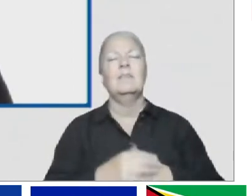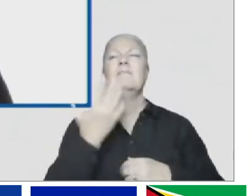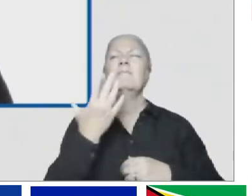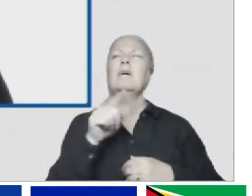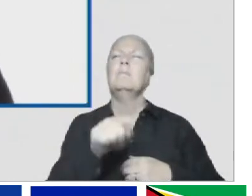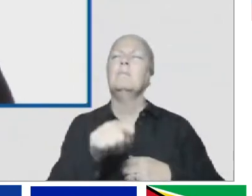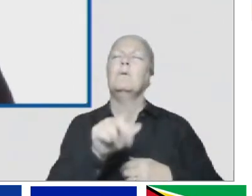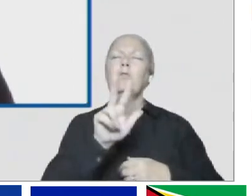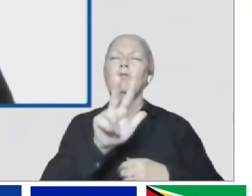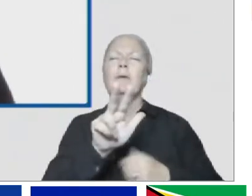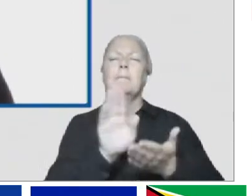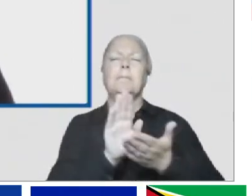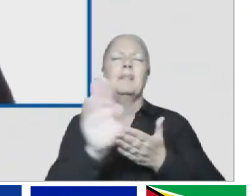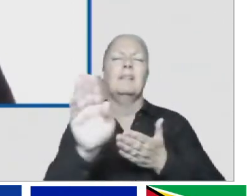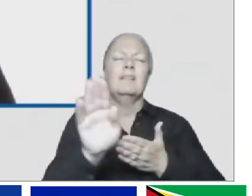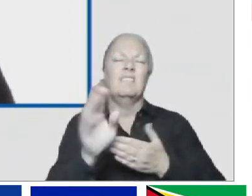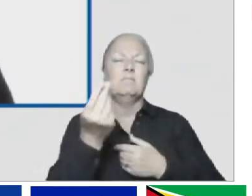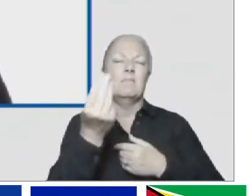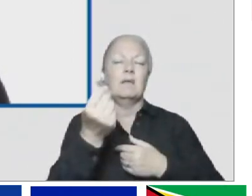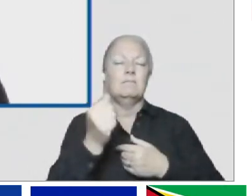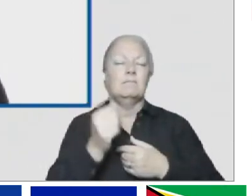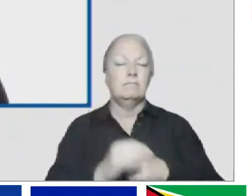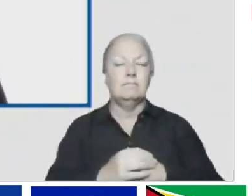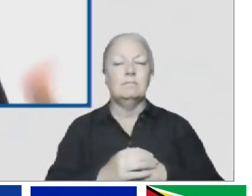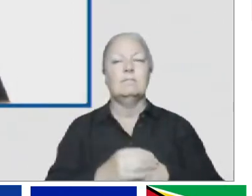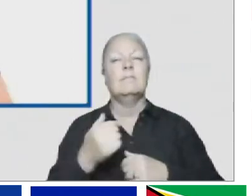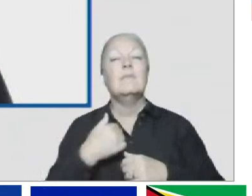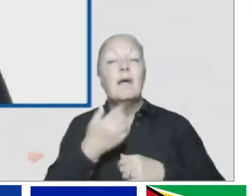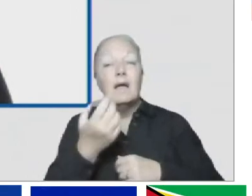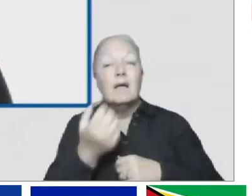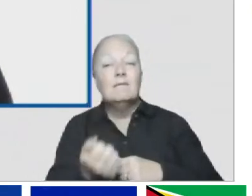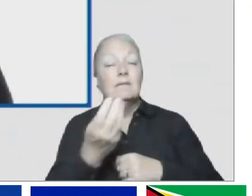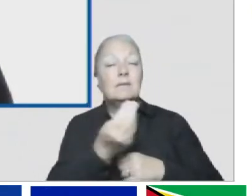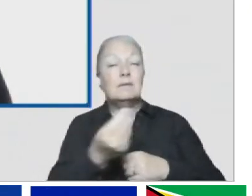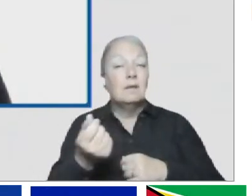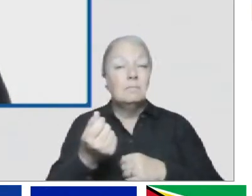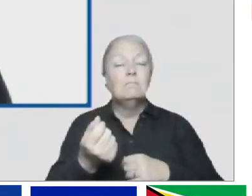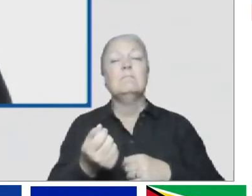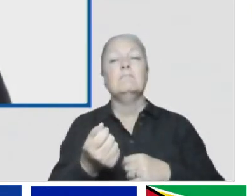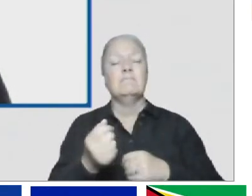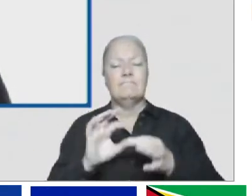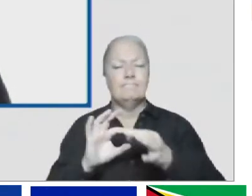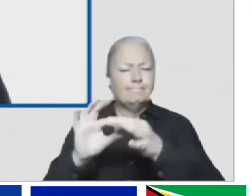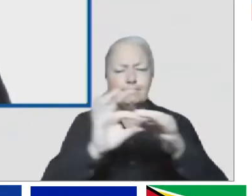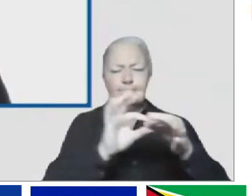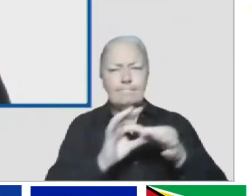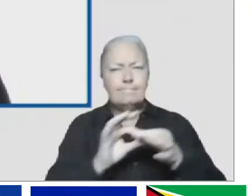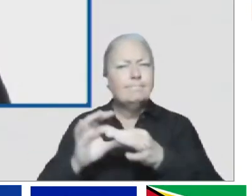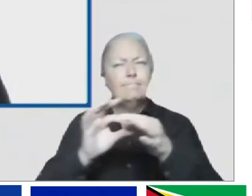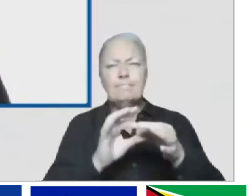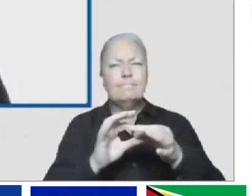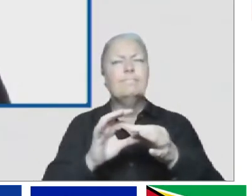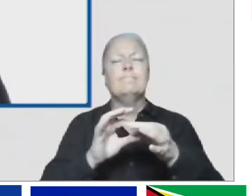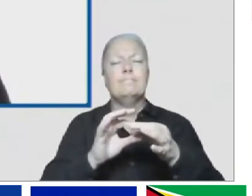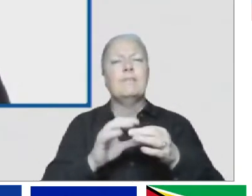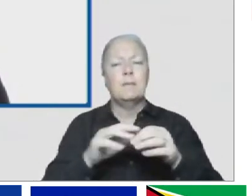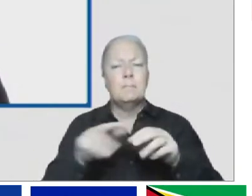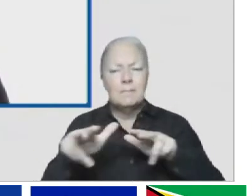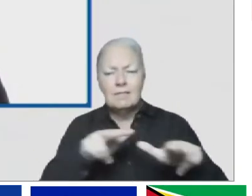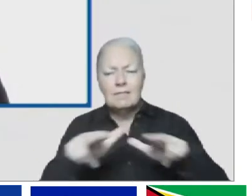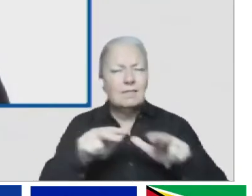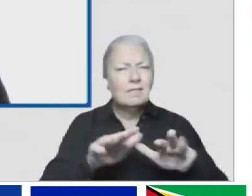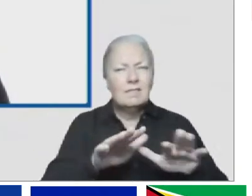had some existing coordinating mechanisms which improved our overall response and recovery capacity to the